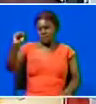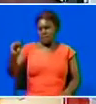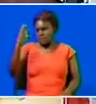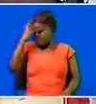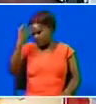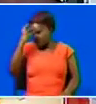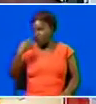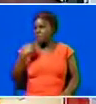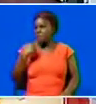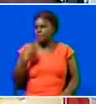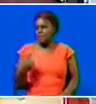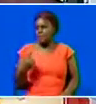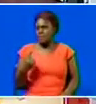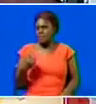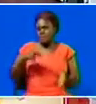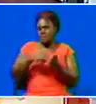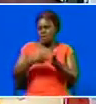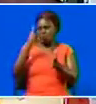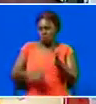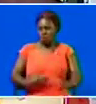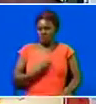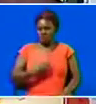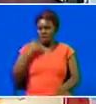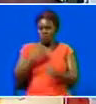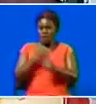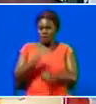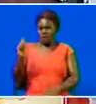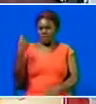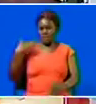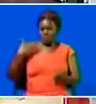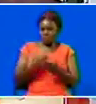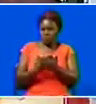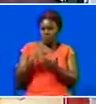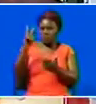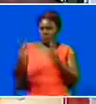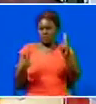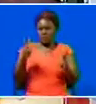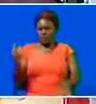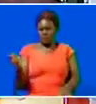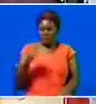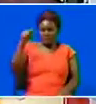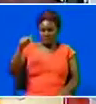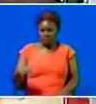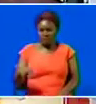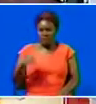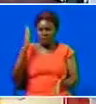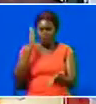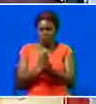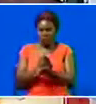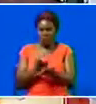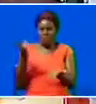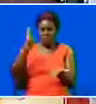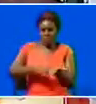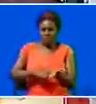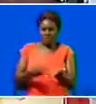Dr. Fred Matiang'i. Well, this means that foreigners working in Kenya have up to the 22nd of this month to verify and